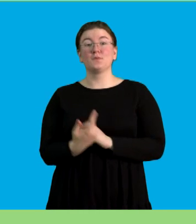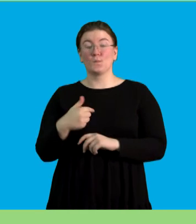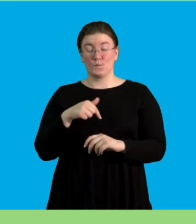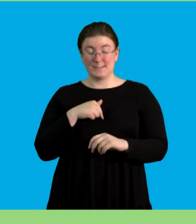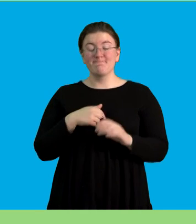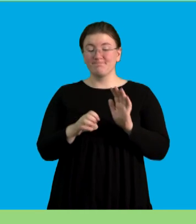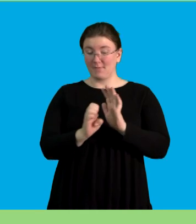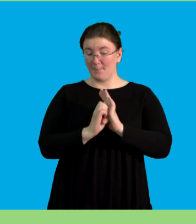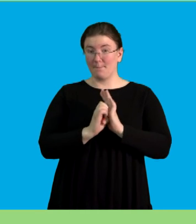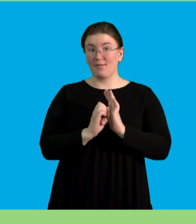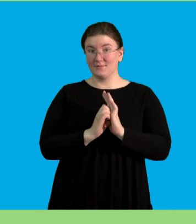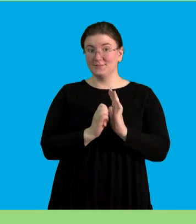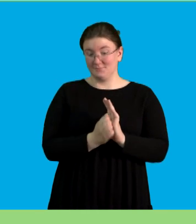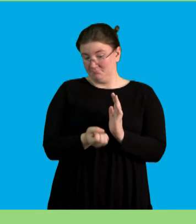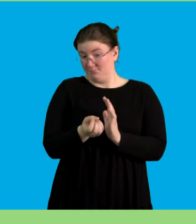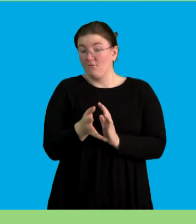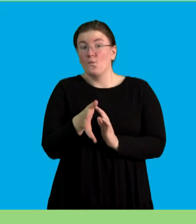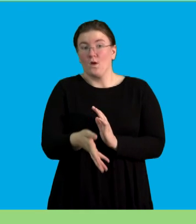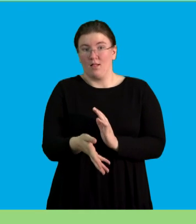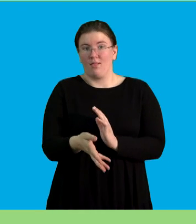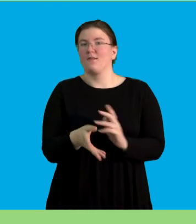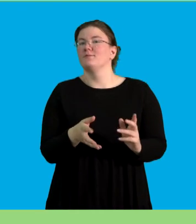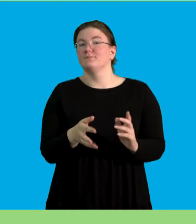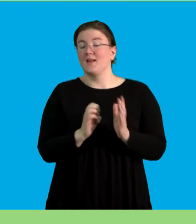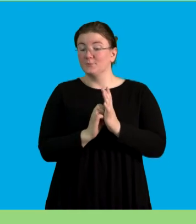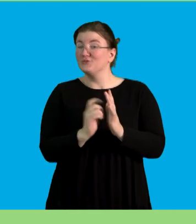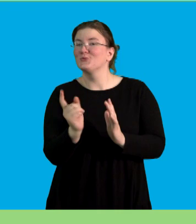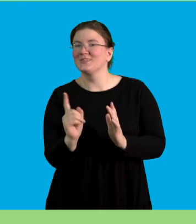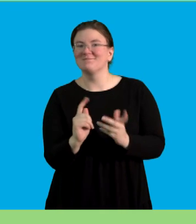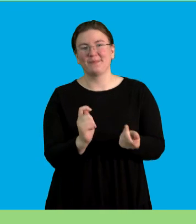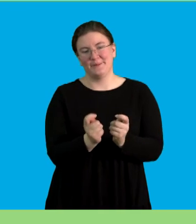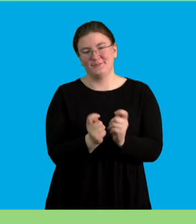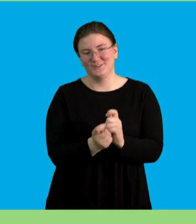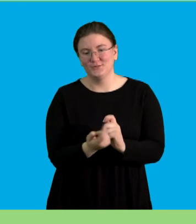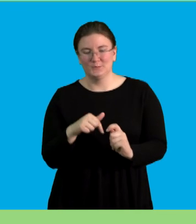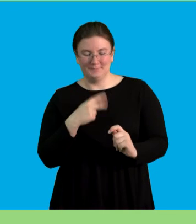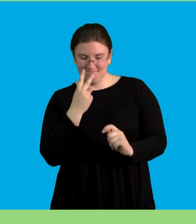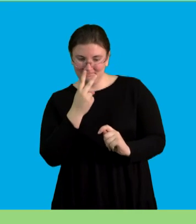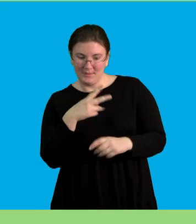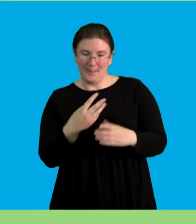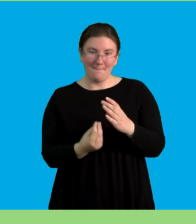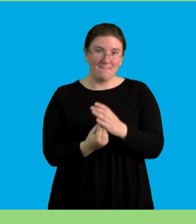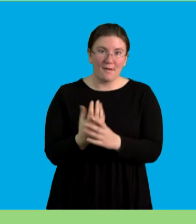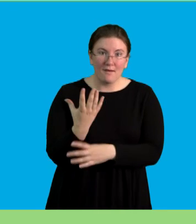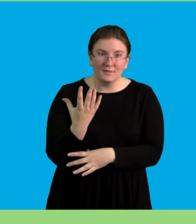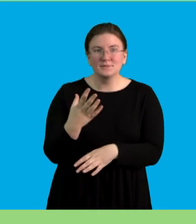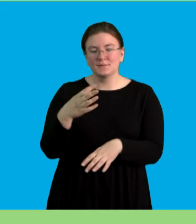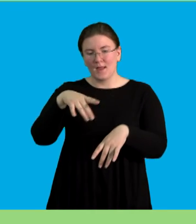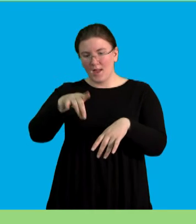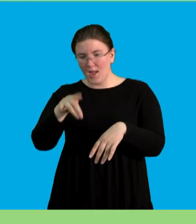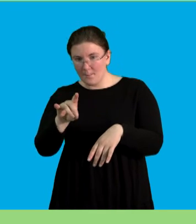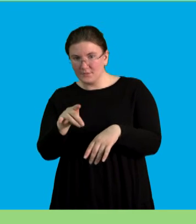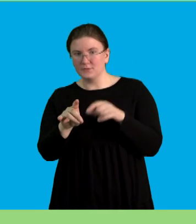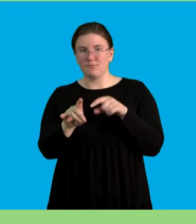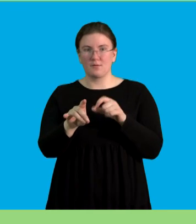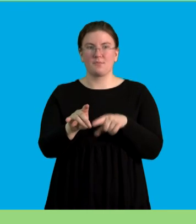adaptations, provide examples of adaptations, basically looking at how different plants and animals